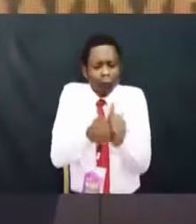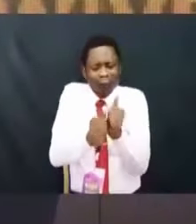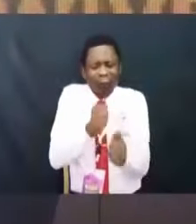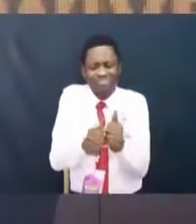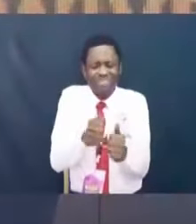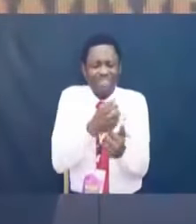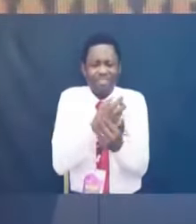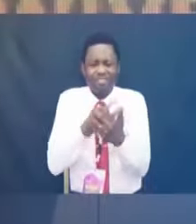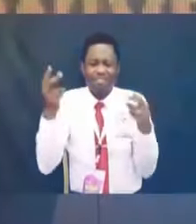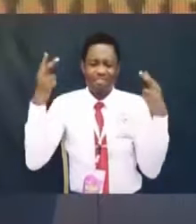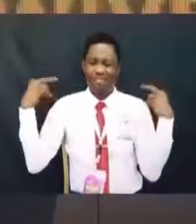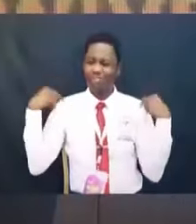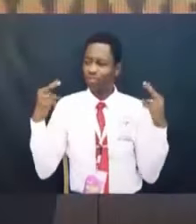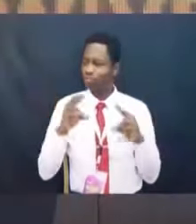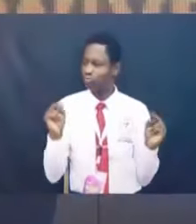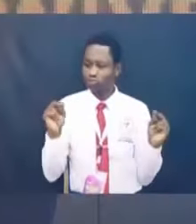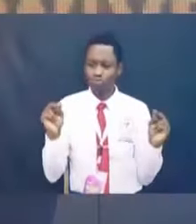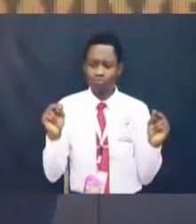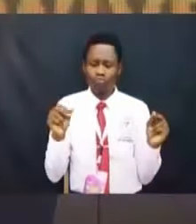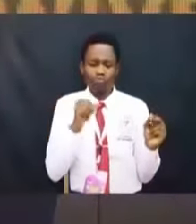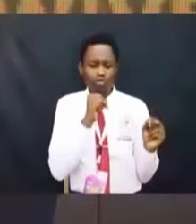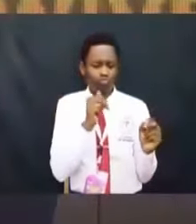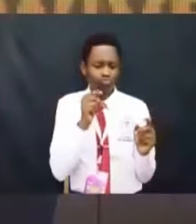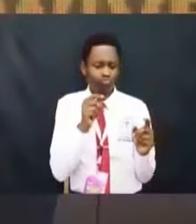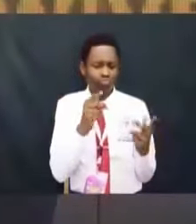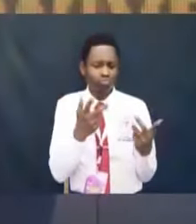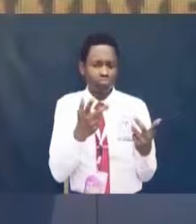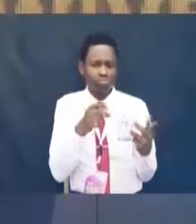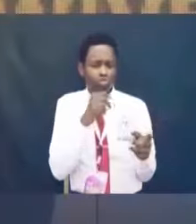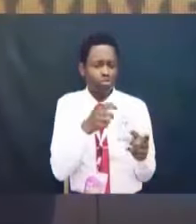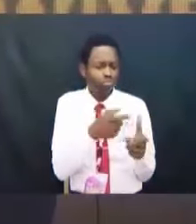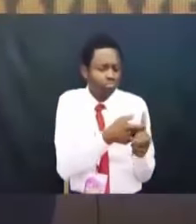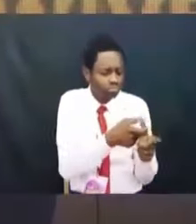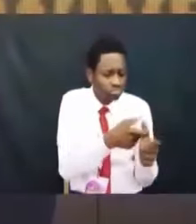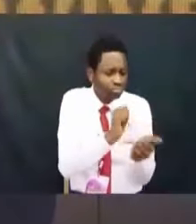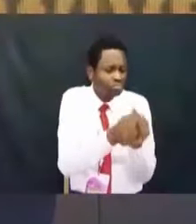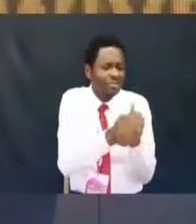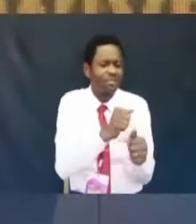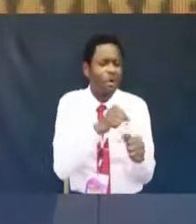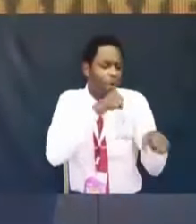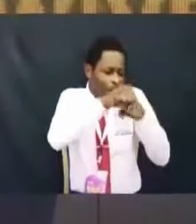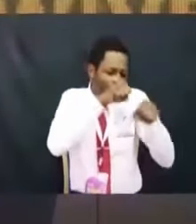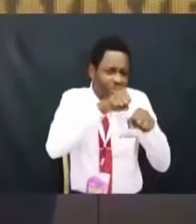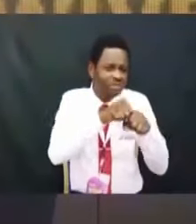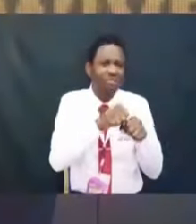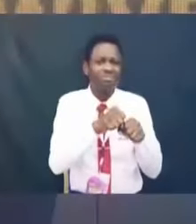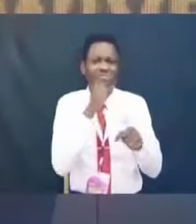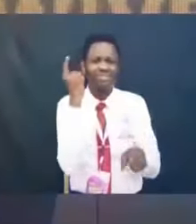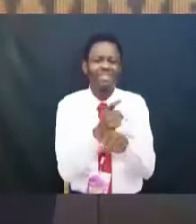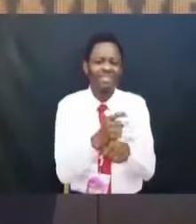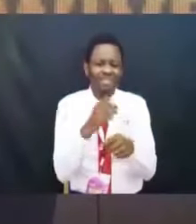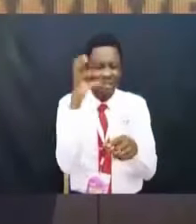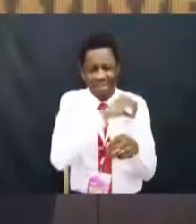view. So he was not racing or boxing, like throwing his